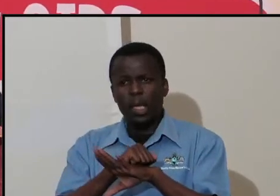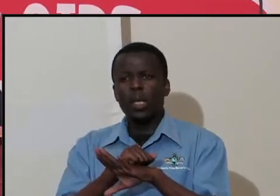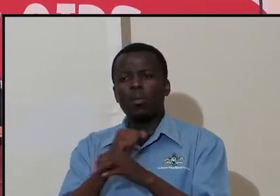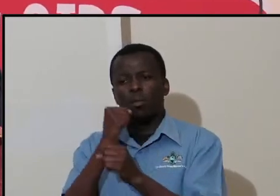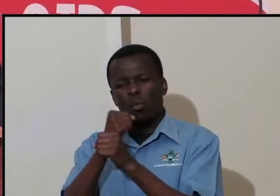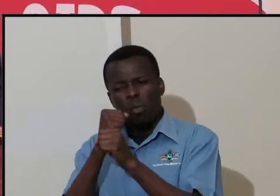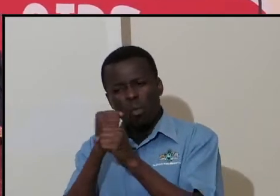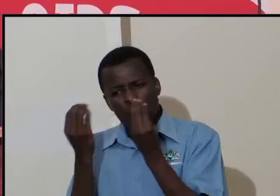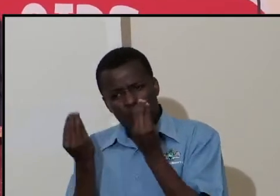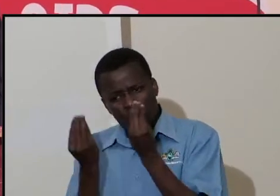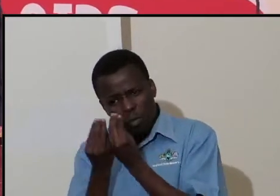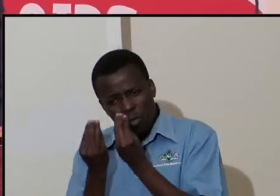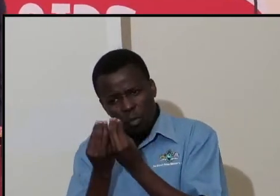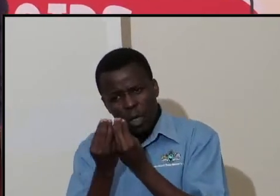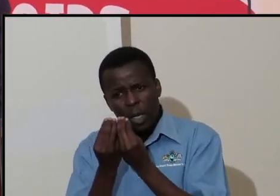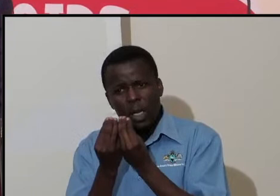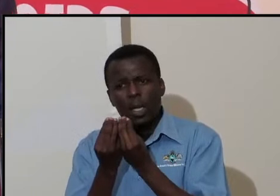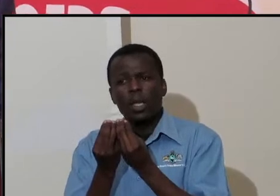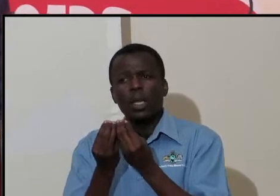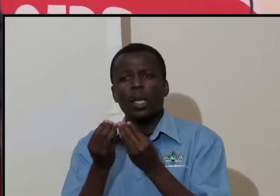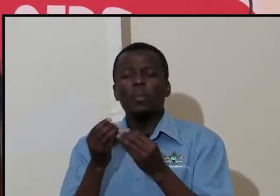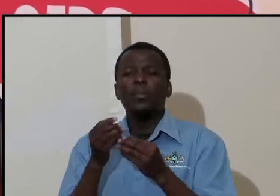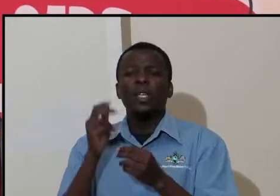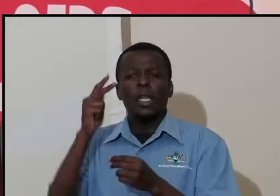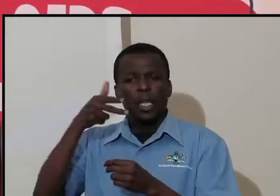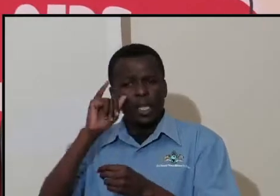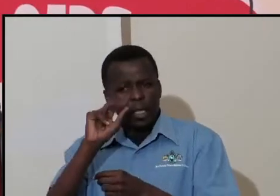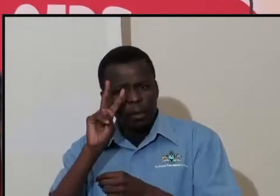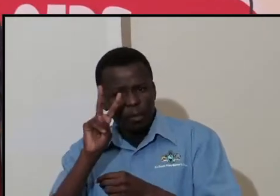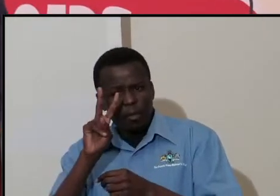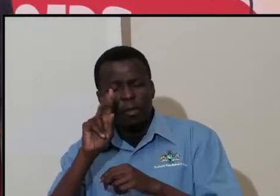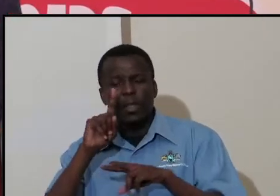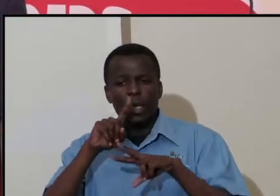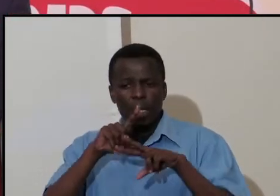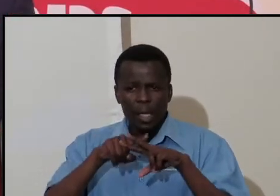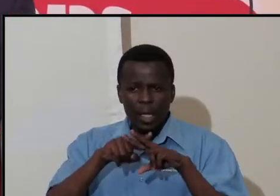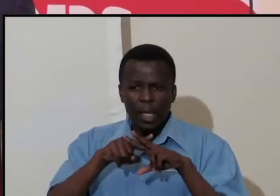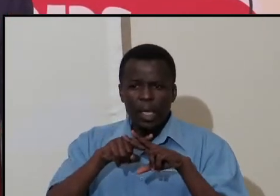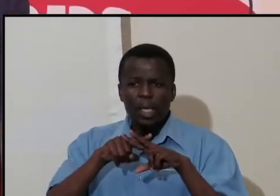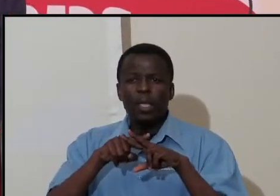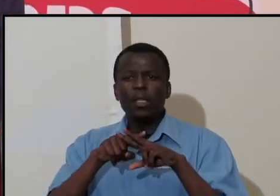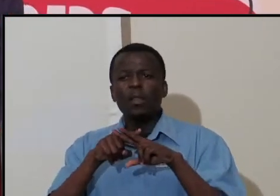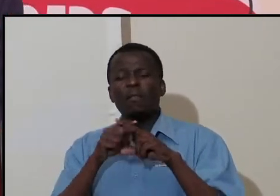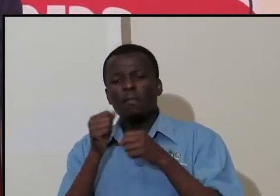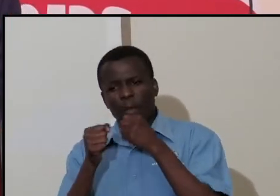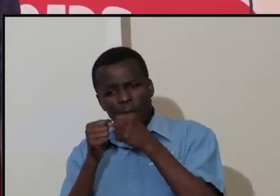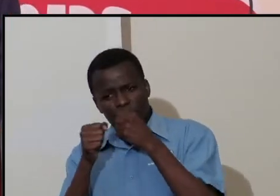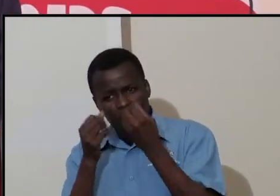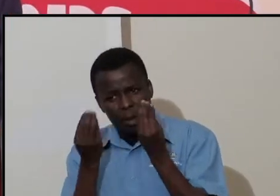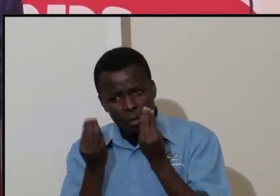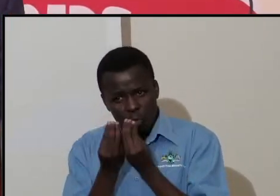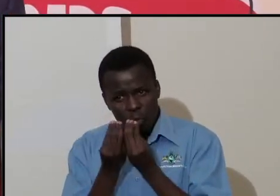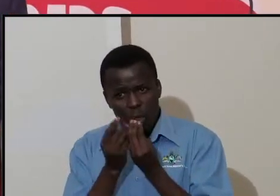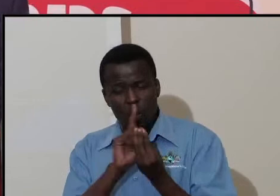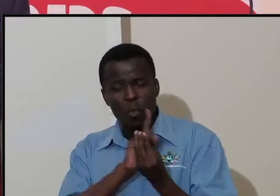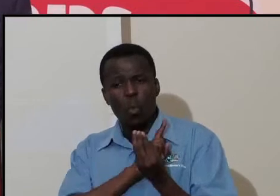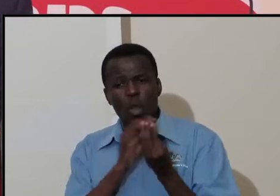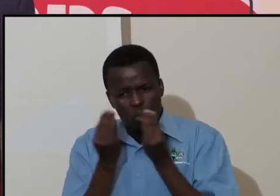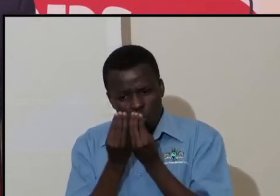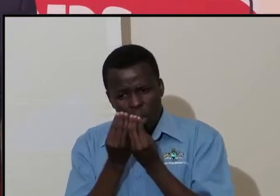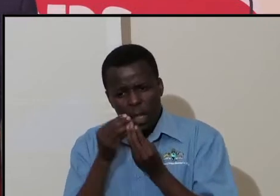HIV, guided by a well-established call, AIDS Yinzaba Yethu Sonke.